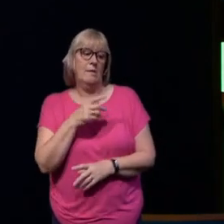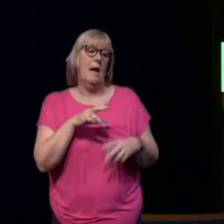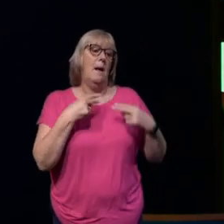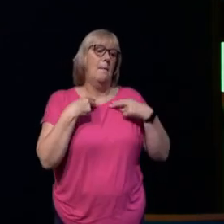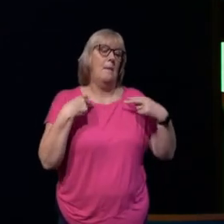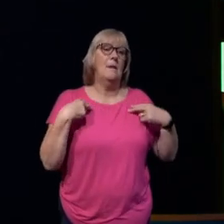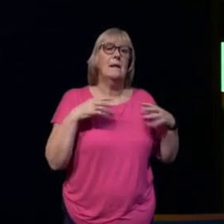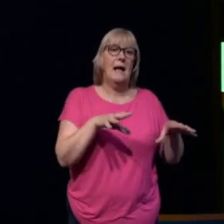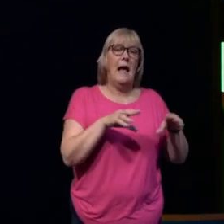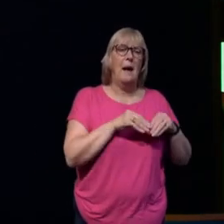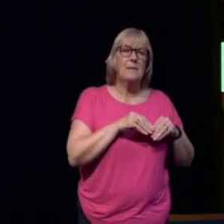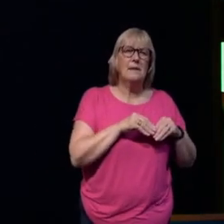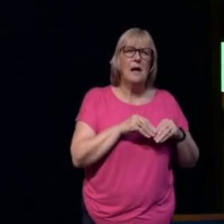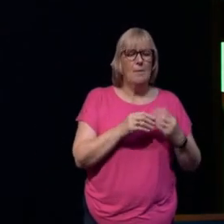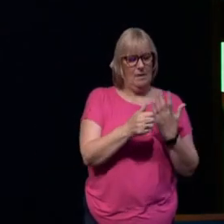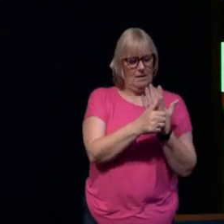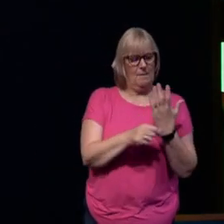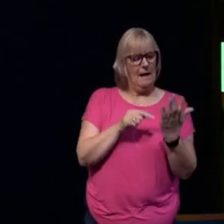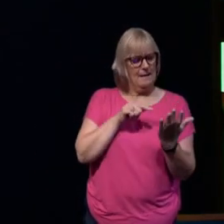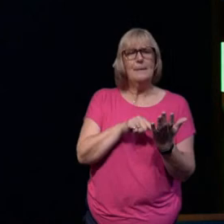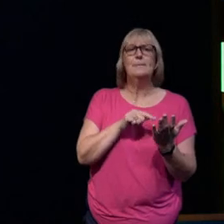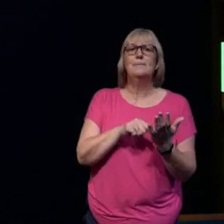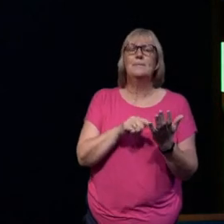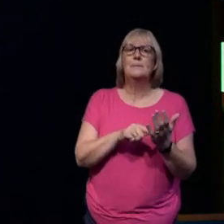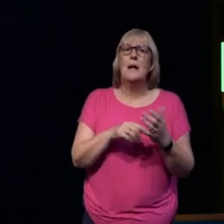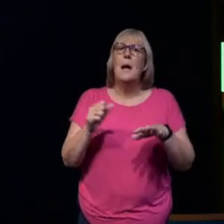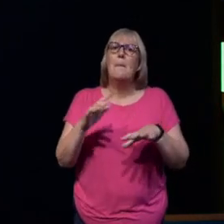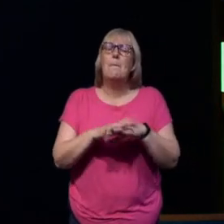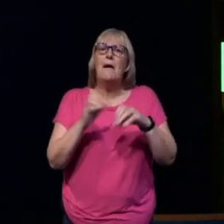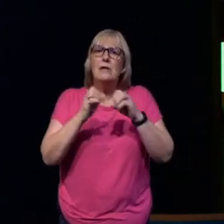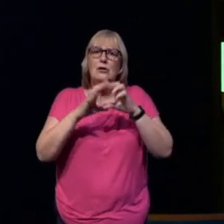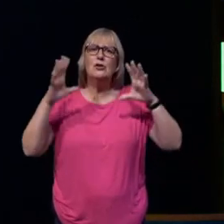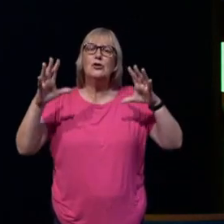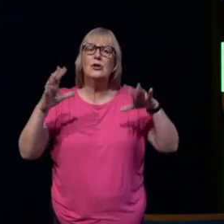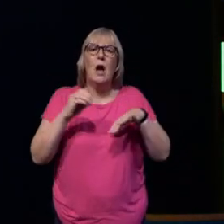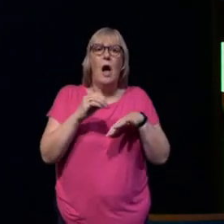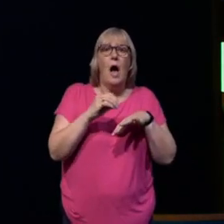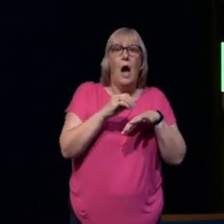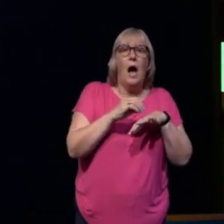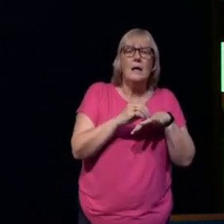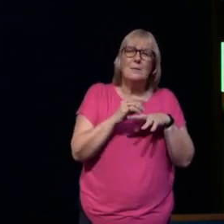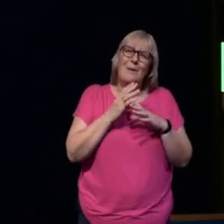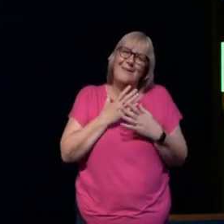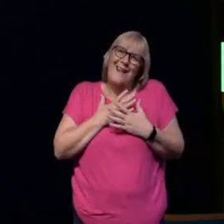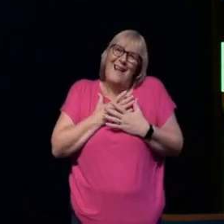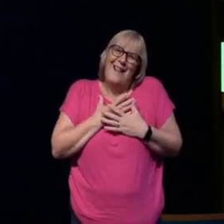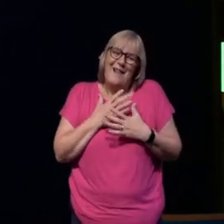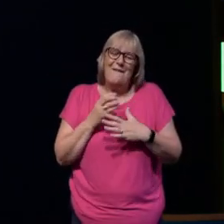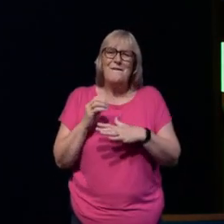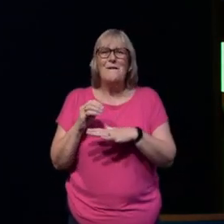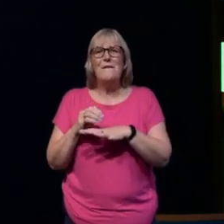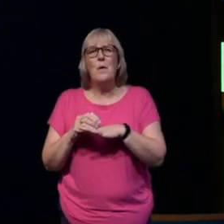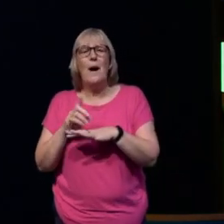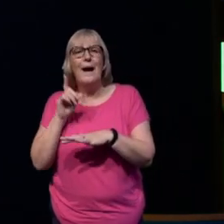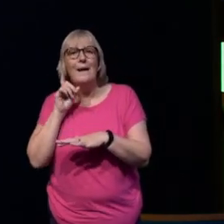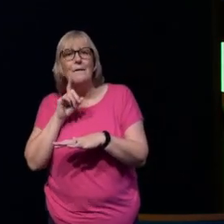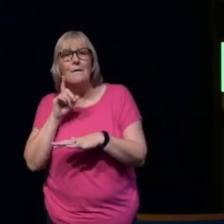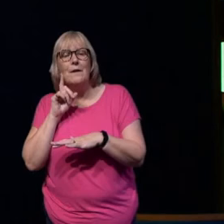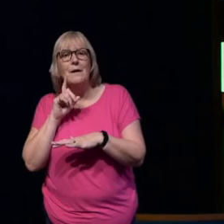a marriage pictures, doesn't it? So the husband's love for his wife is a picture of Christ's love for the